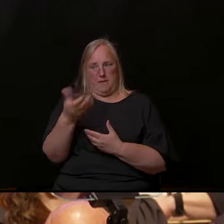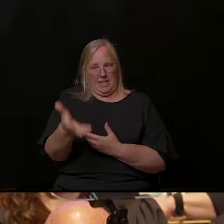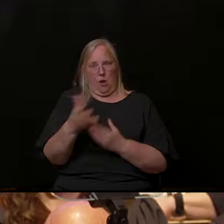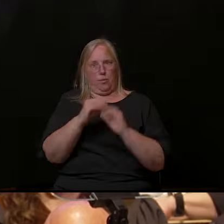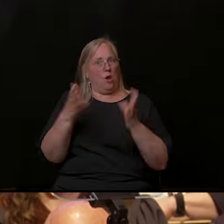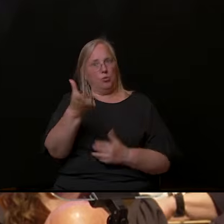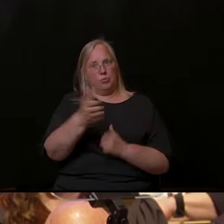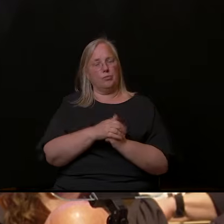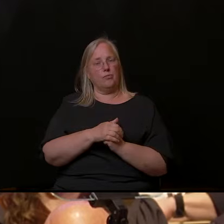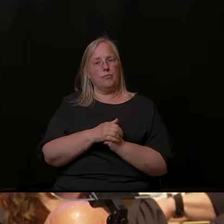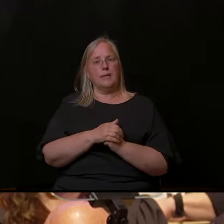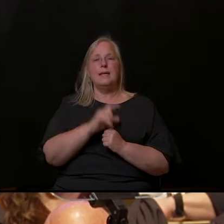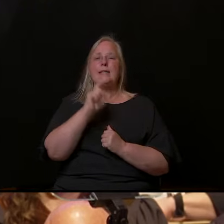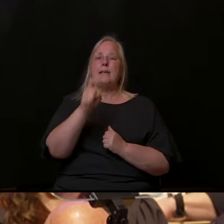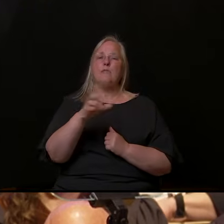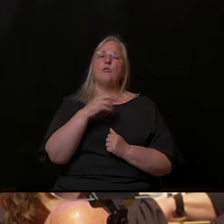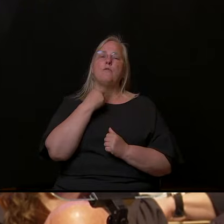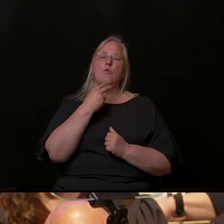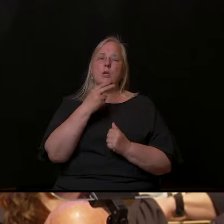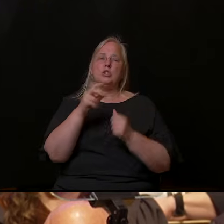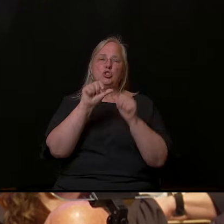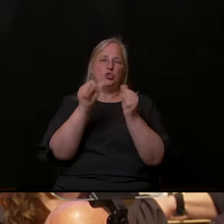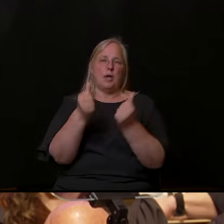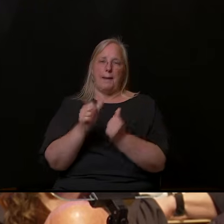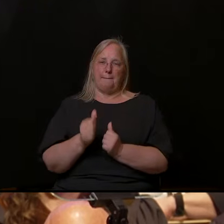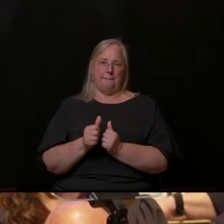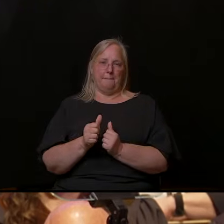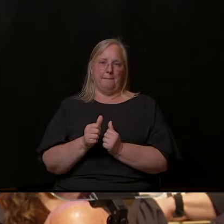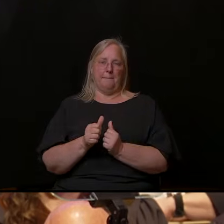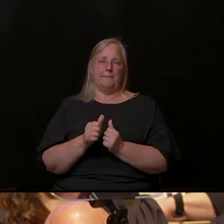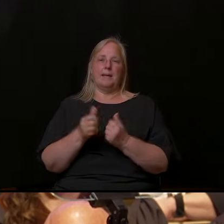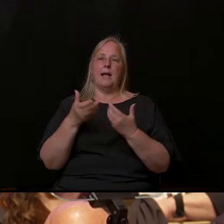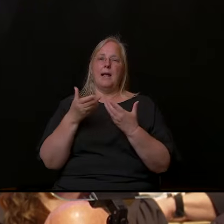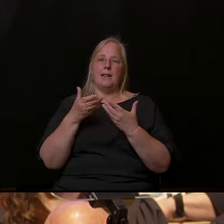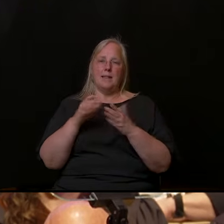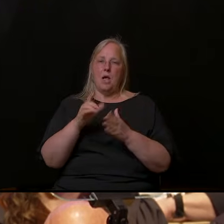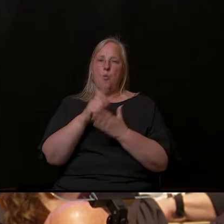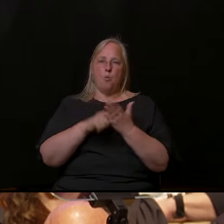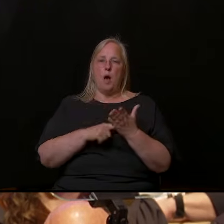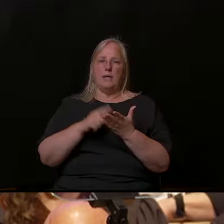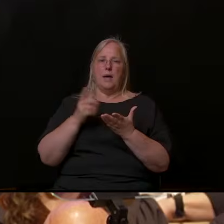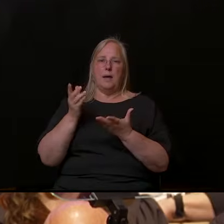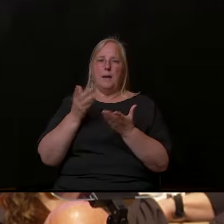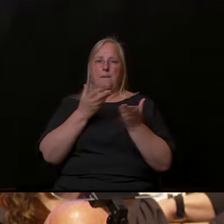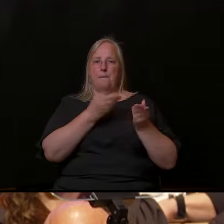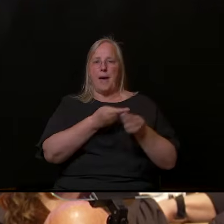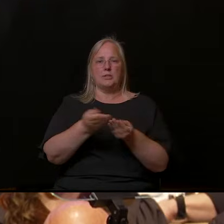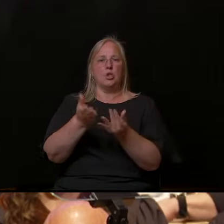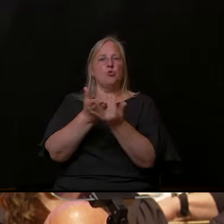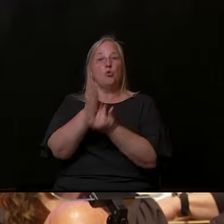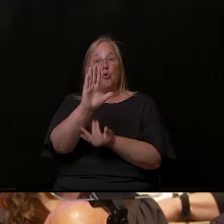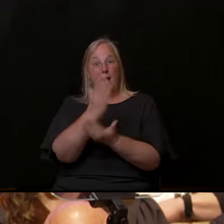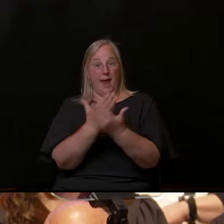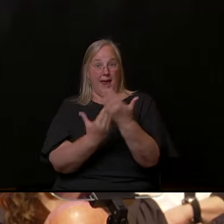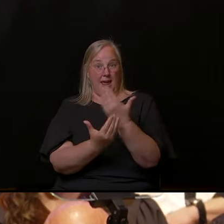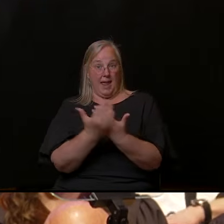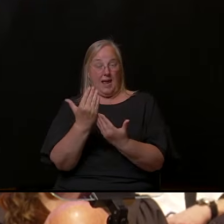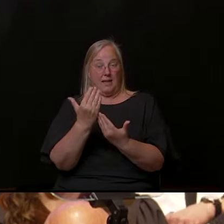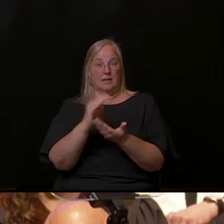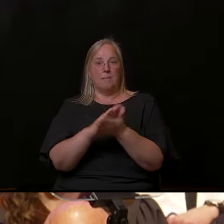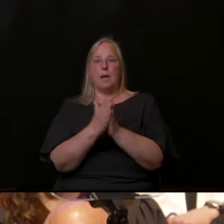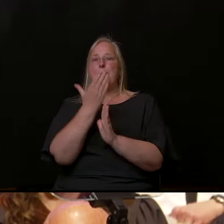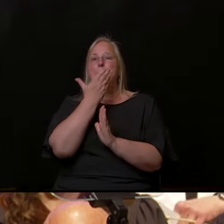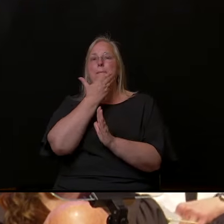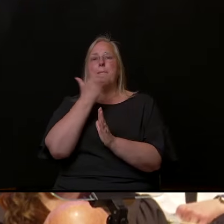Give your voice a shape. Let what passes through your hand be better for having come